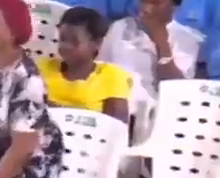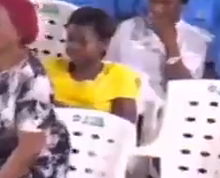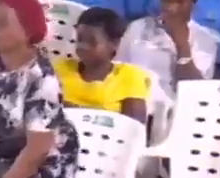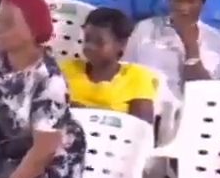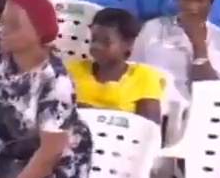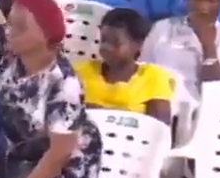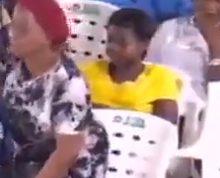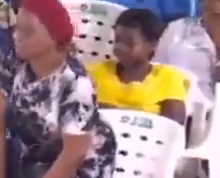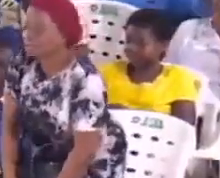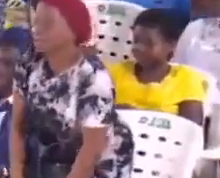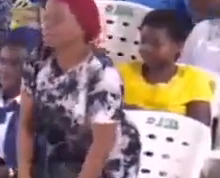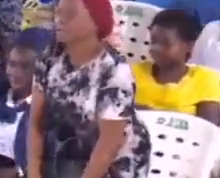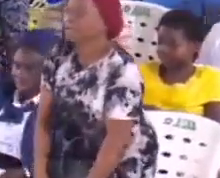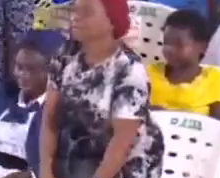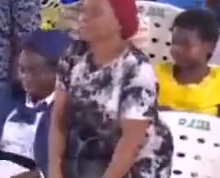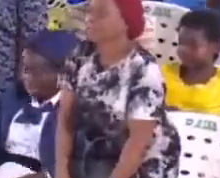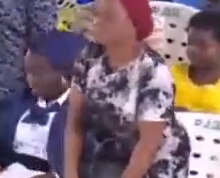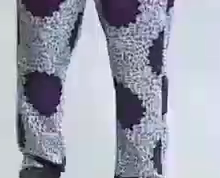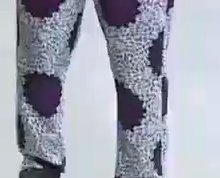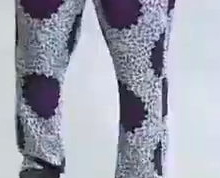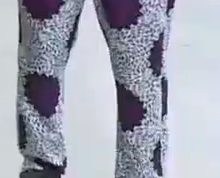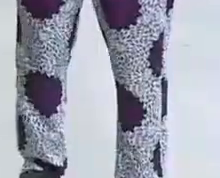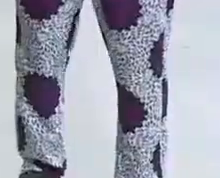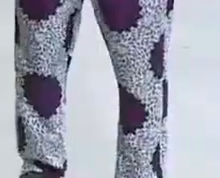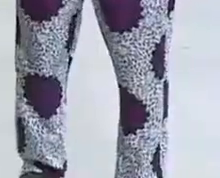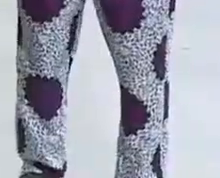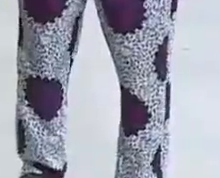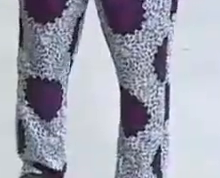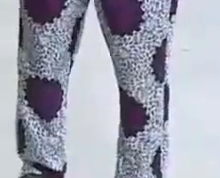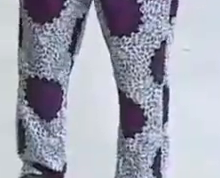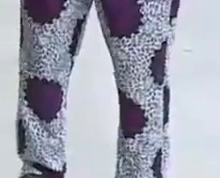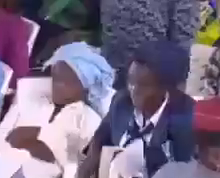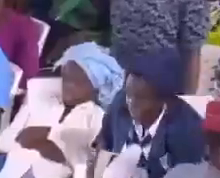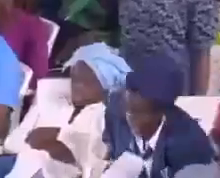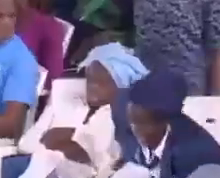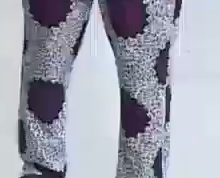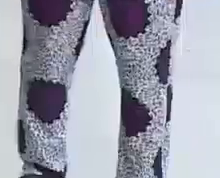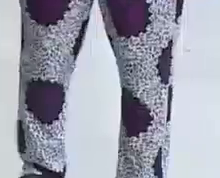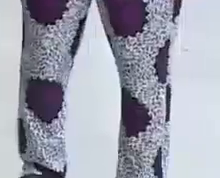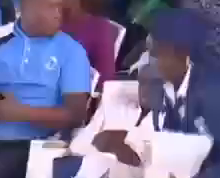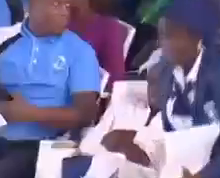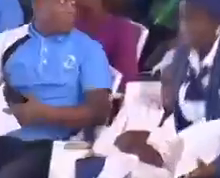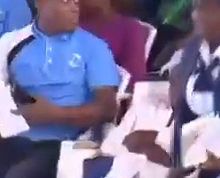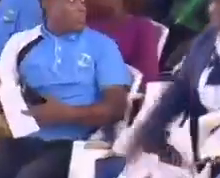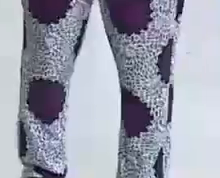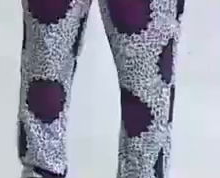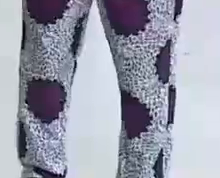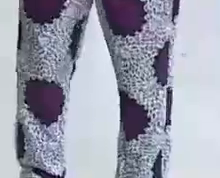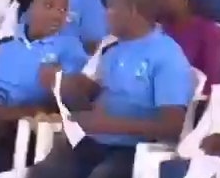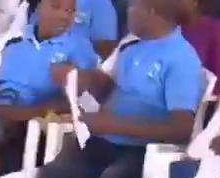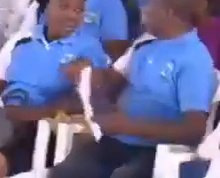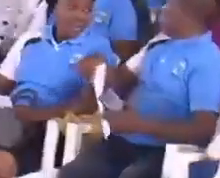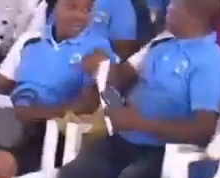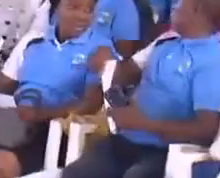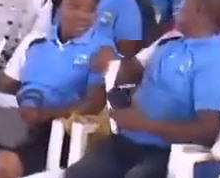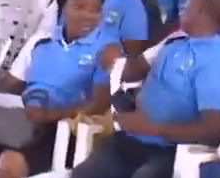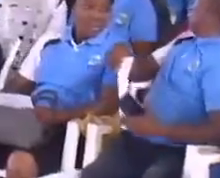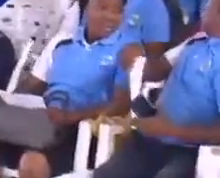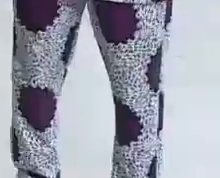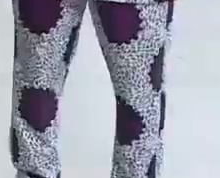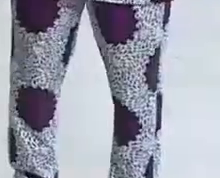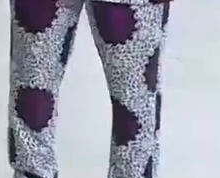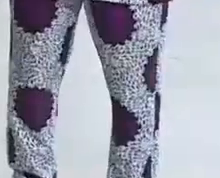When I say light, you say shine. Light! Light! Light! Light!